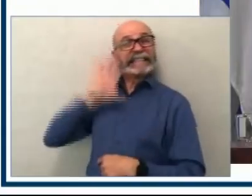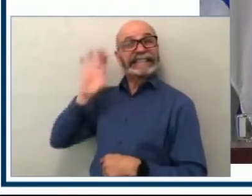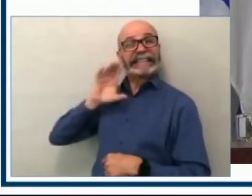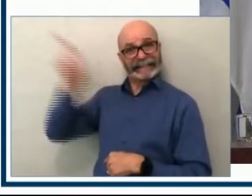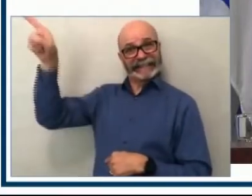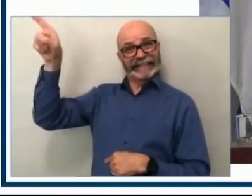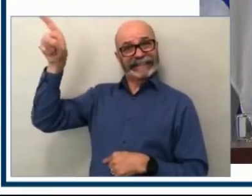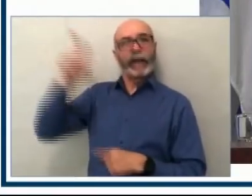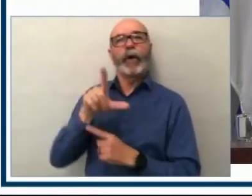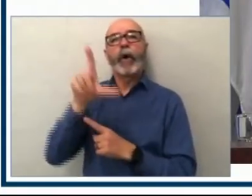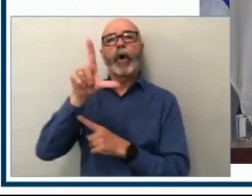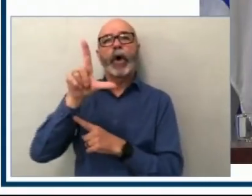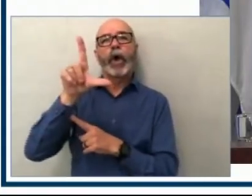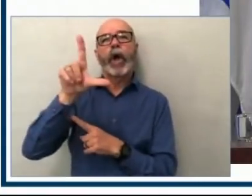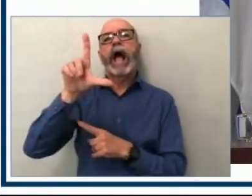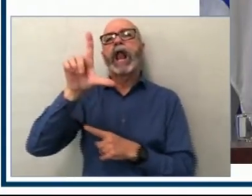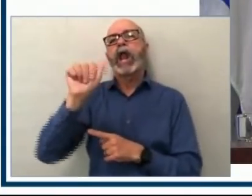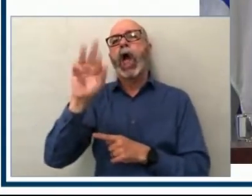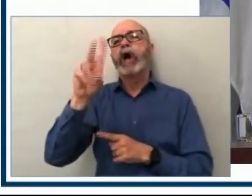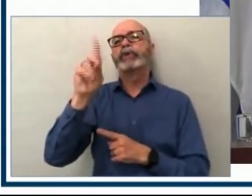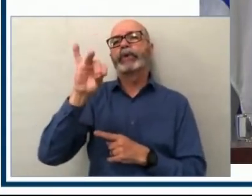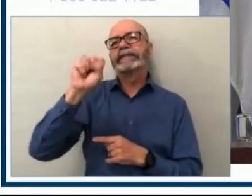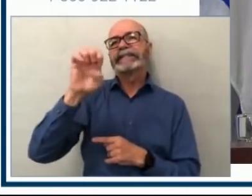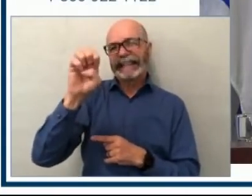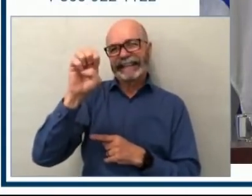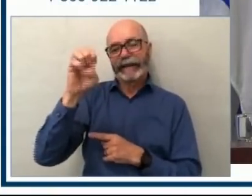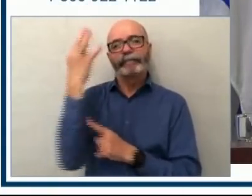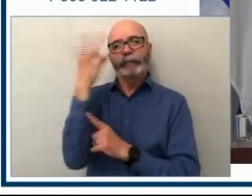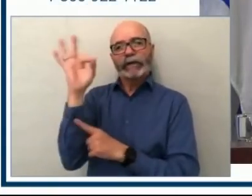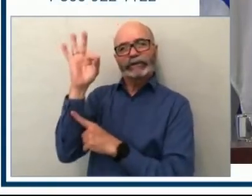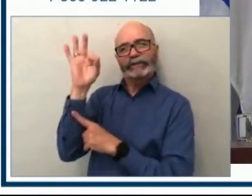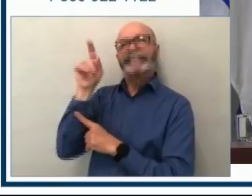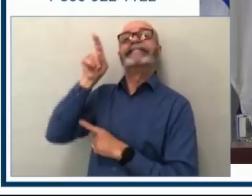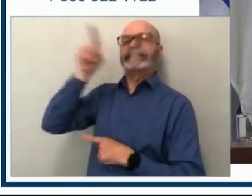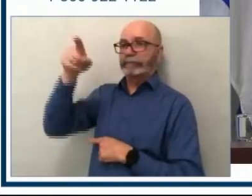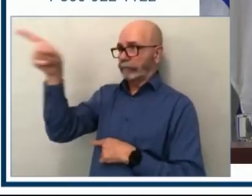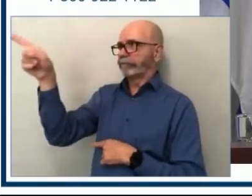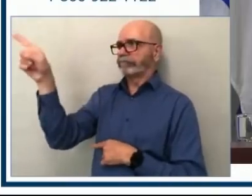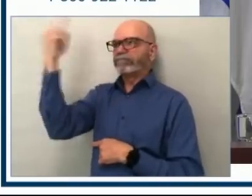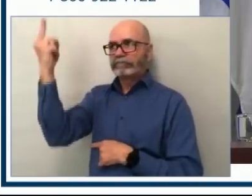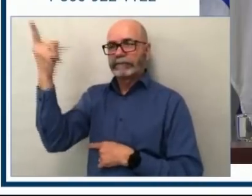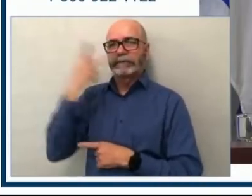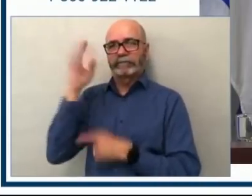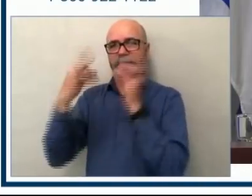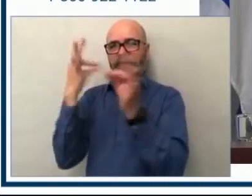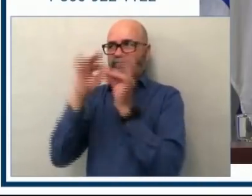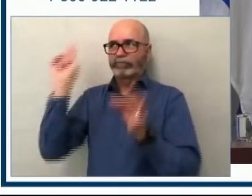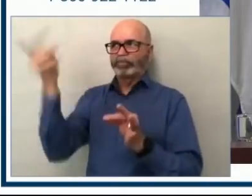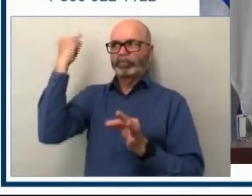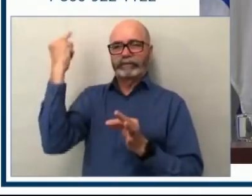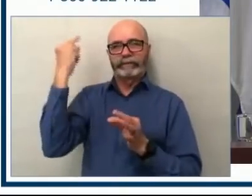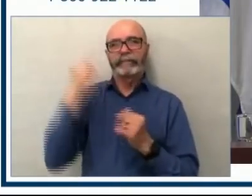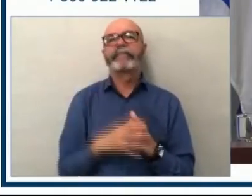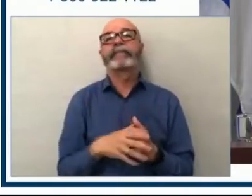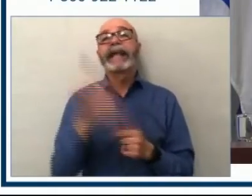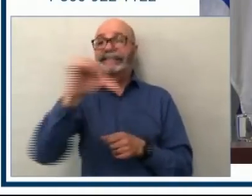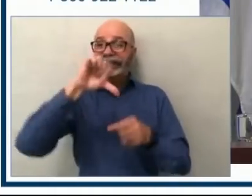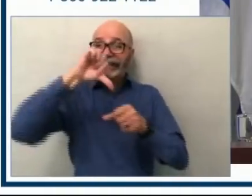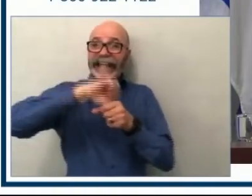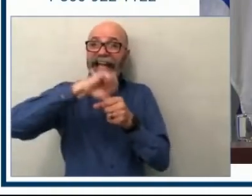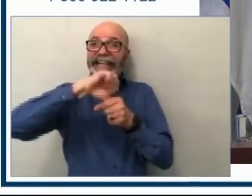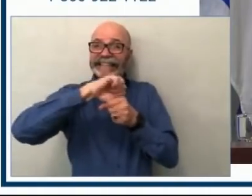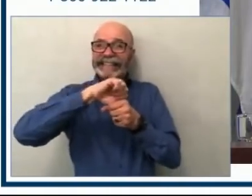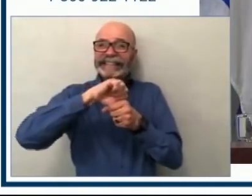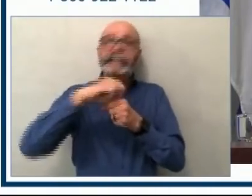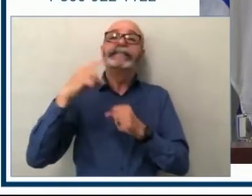and have your test. And I want to tell everyone in the region, make sure you stop into the gas station, say hi to Georgie, and spend some of your money in the